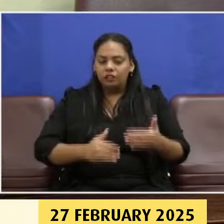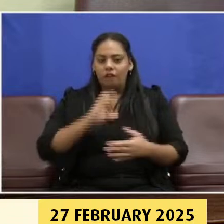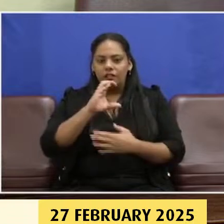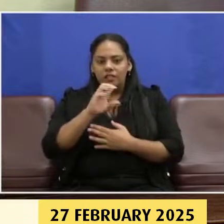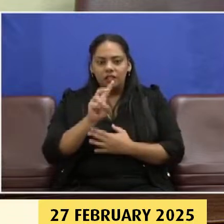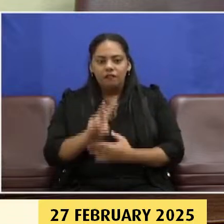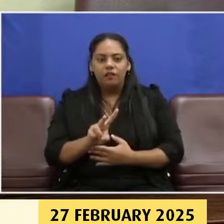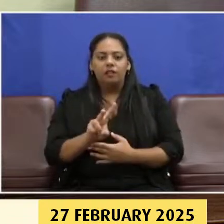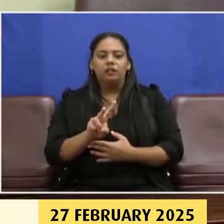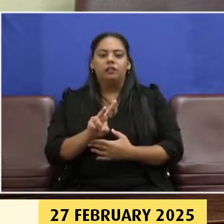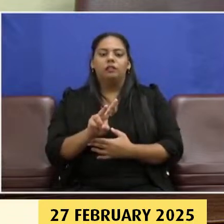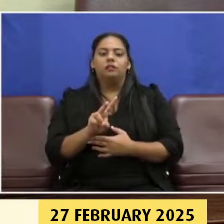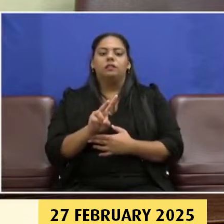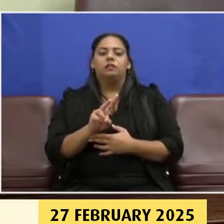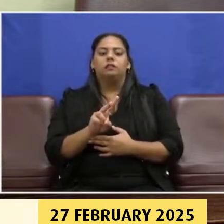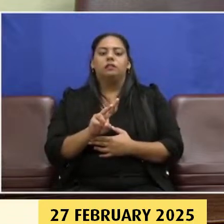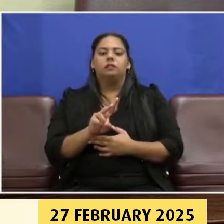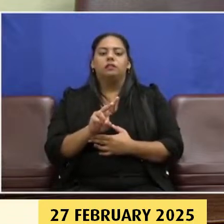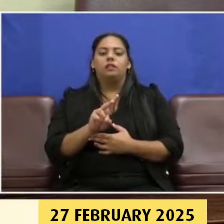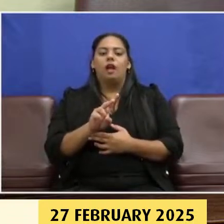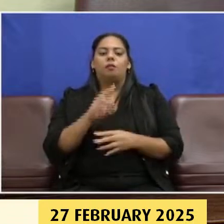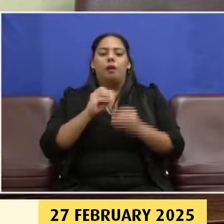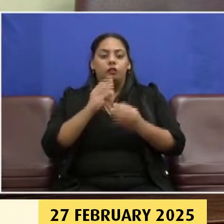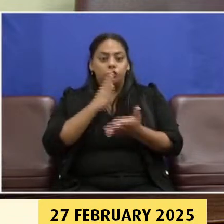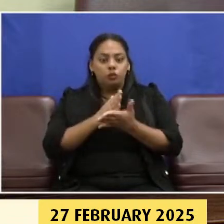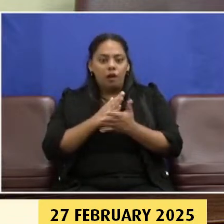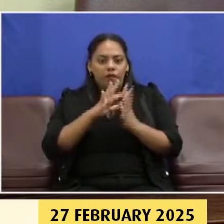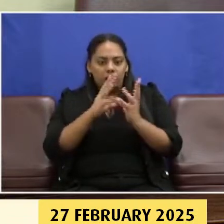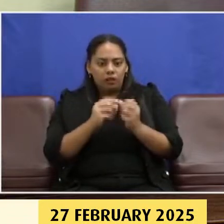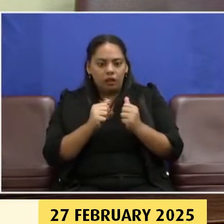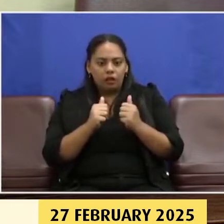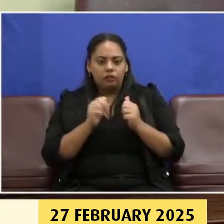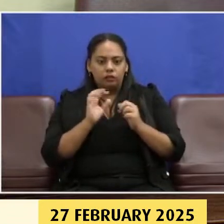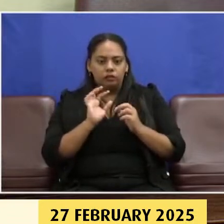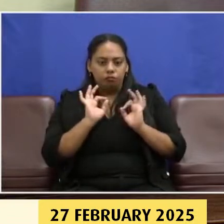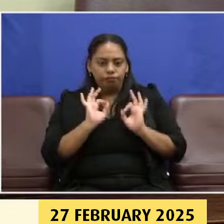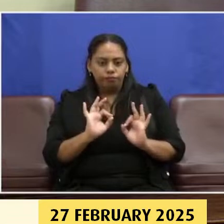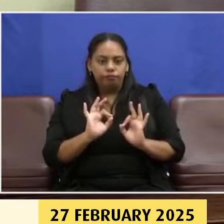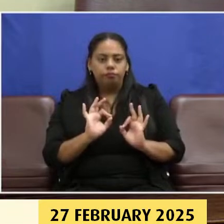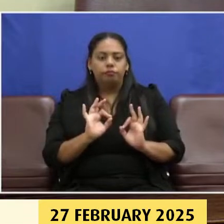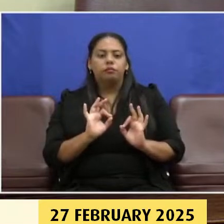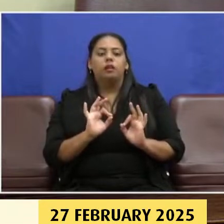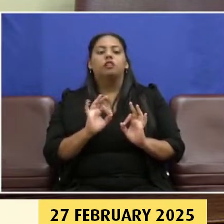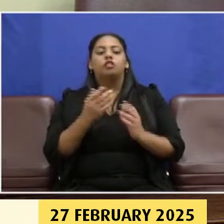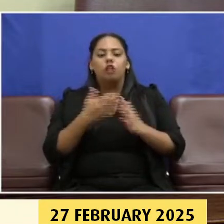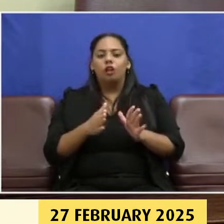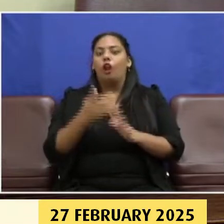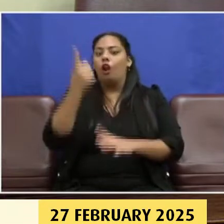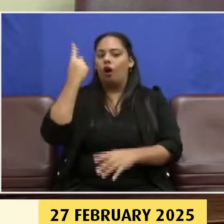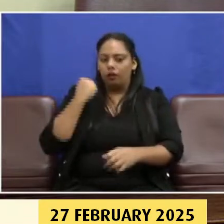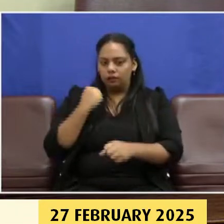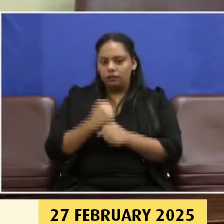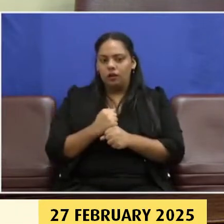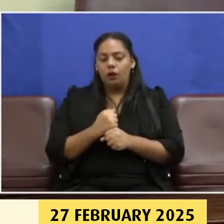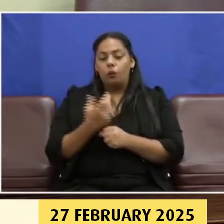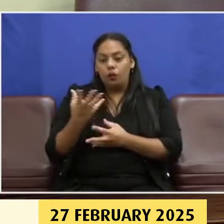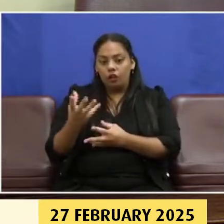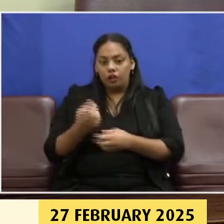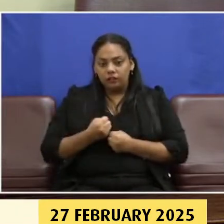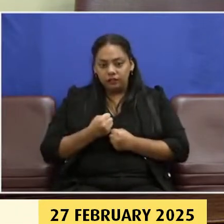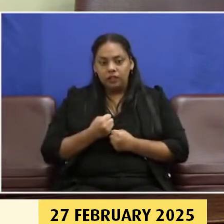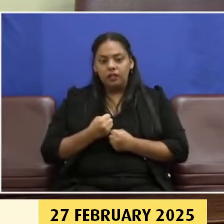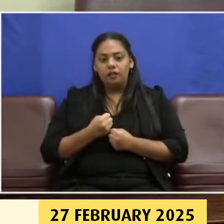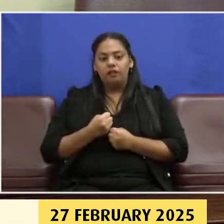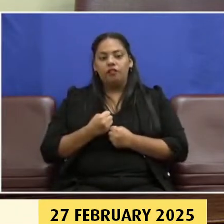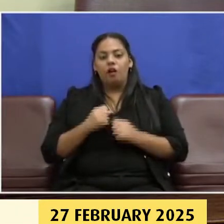CVs and credit records and all other relevant information started last year already. We have received as a committee